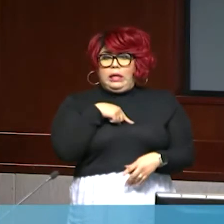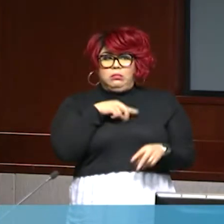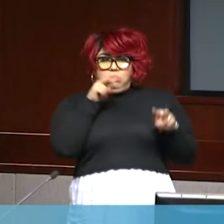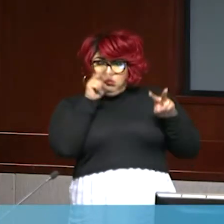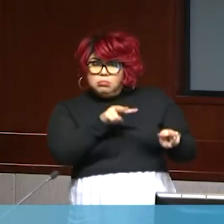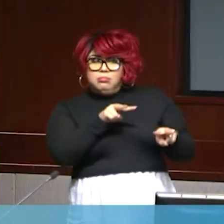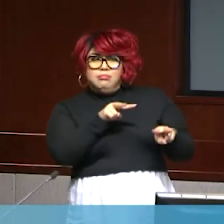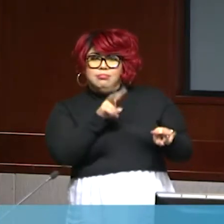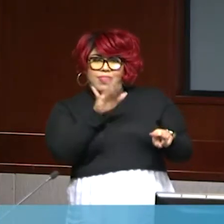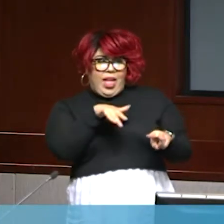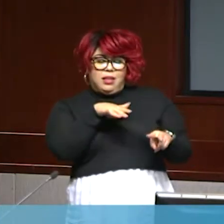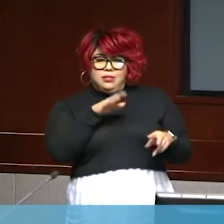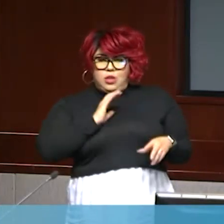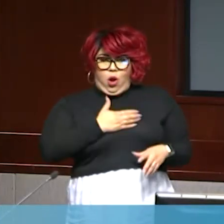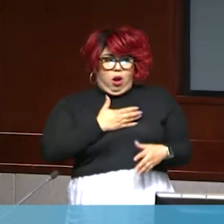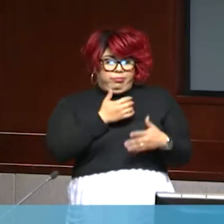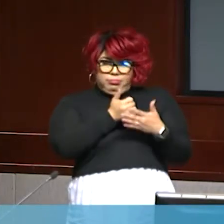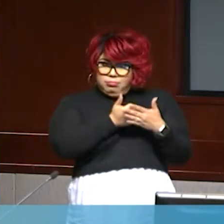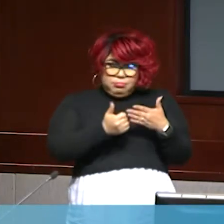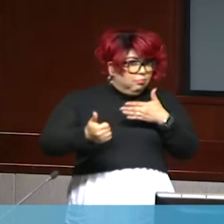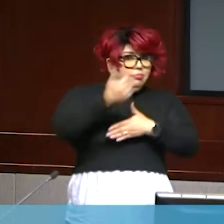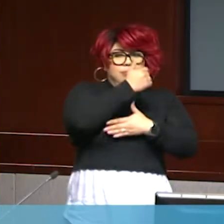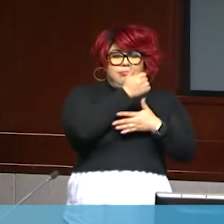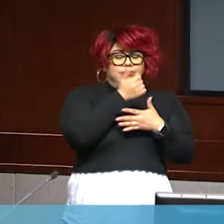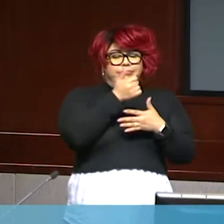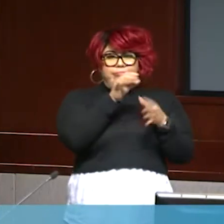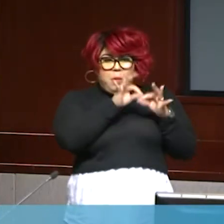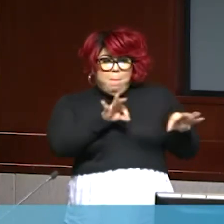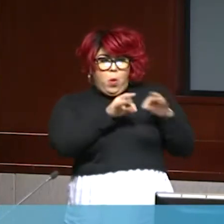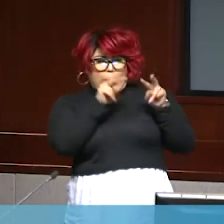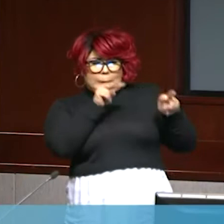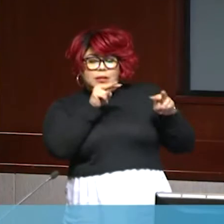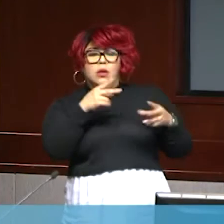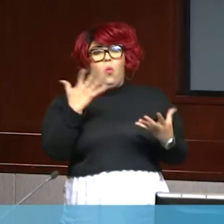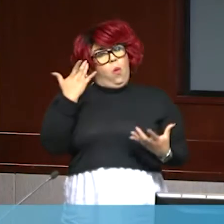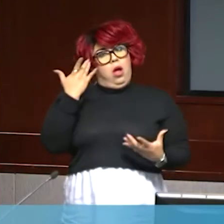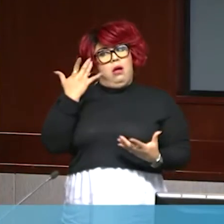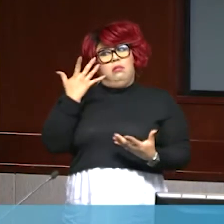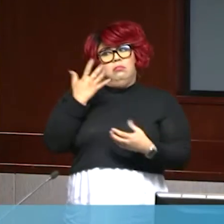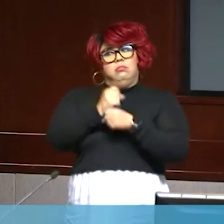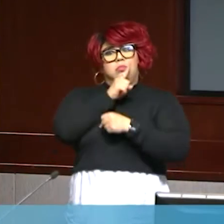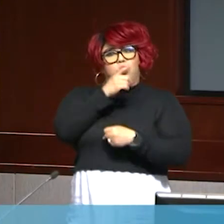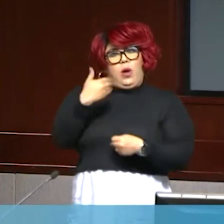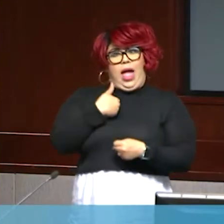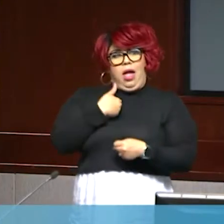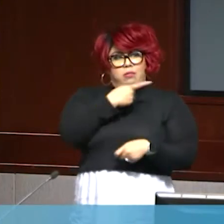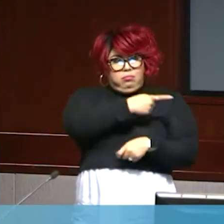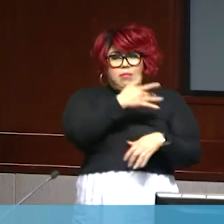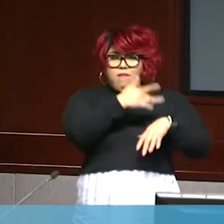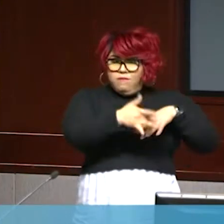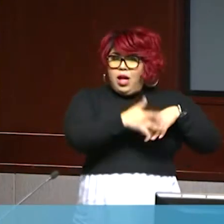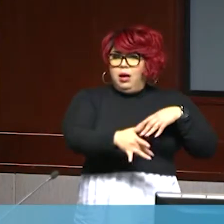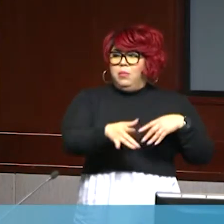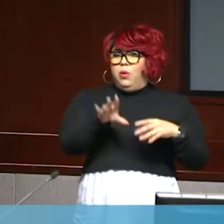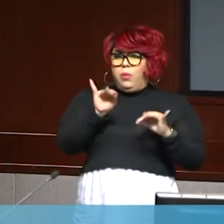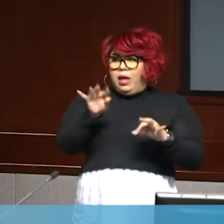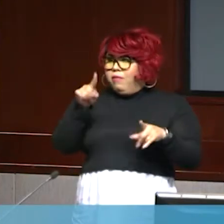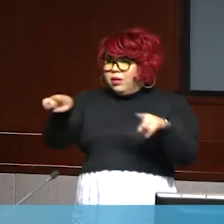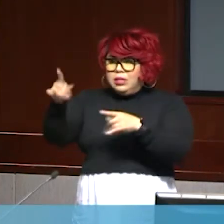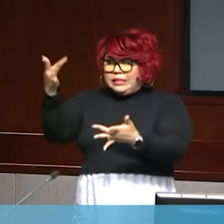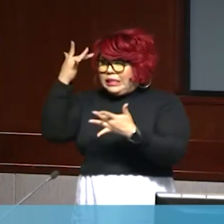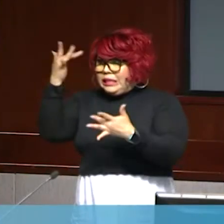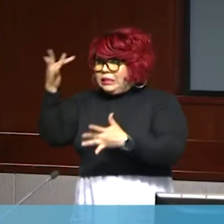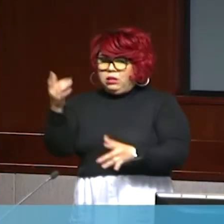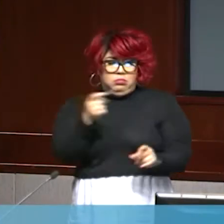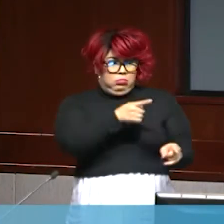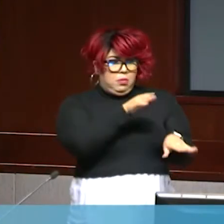concerned about. That is the whole premise behind flattening the curve, to make sure we have the resources available to handle all of those that would